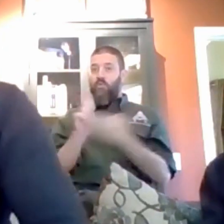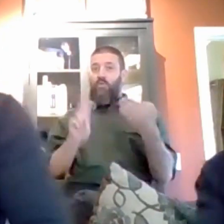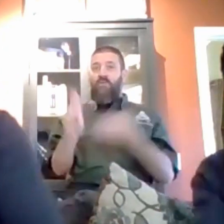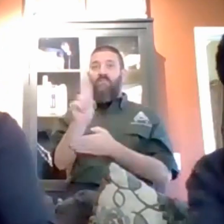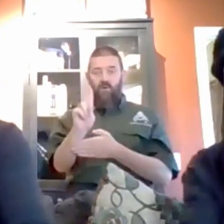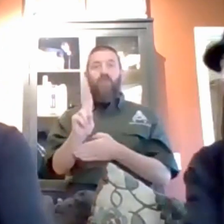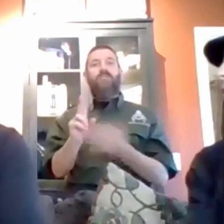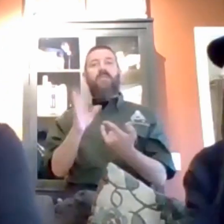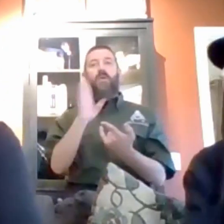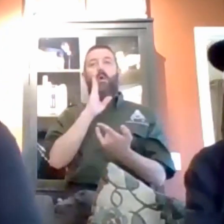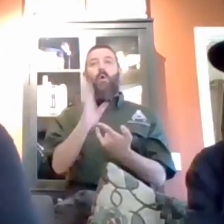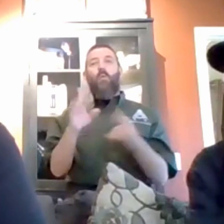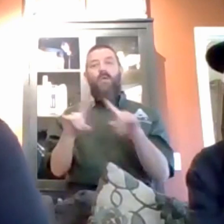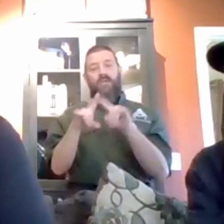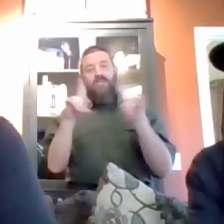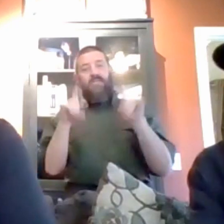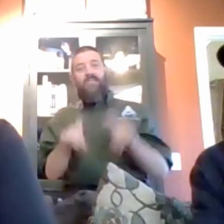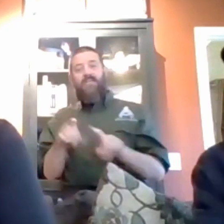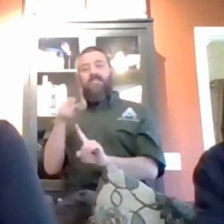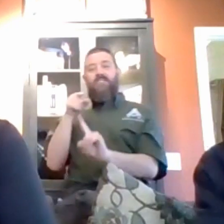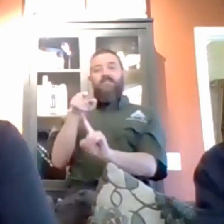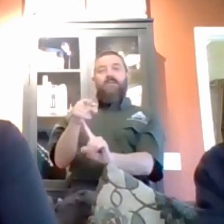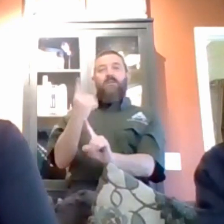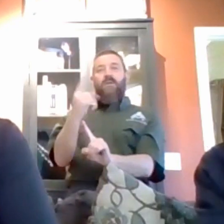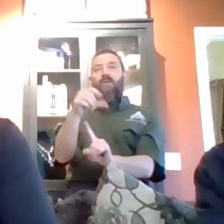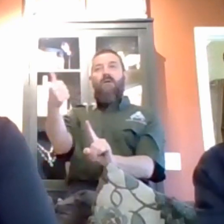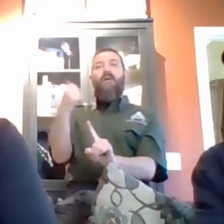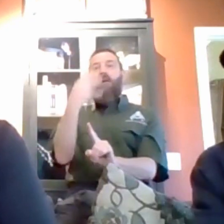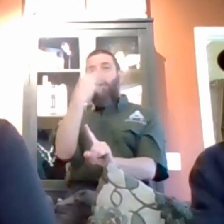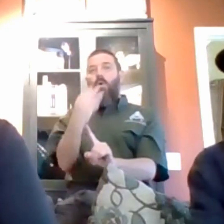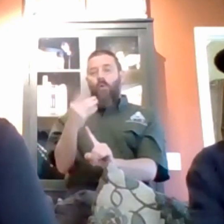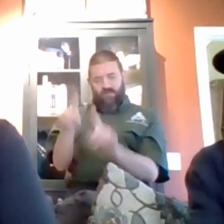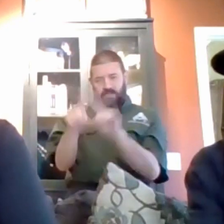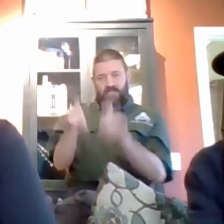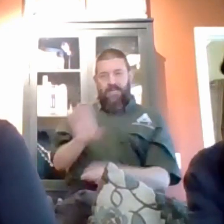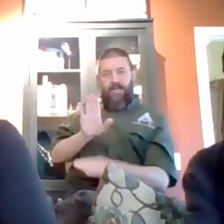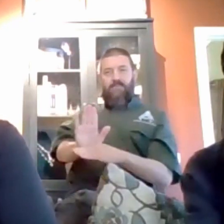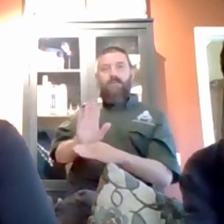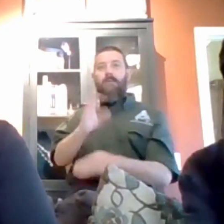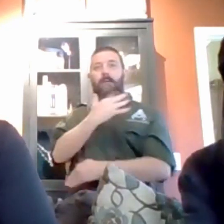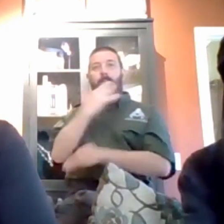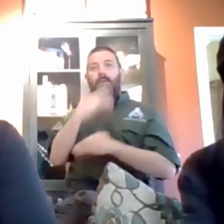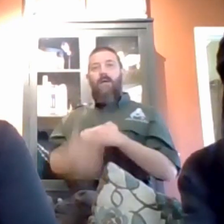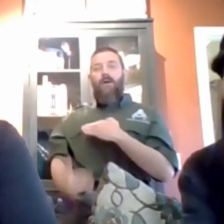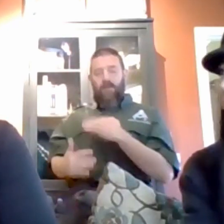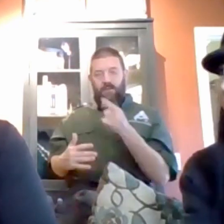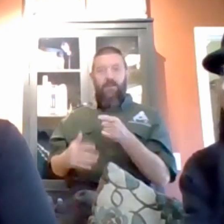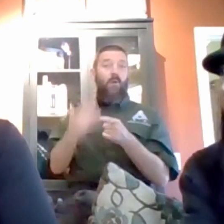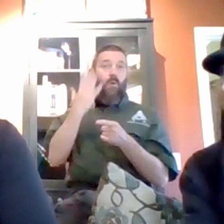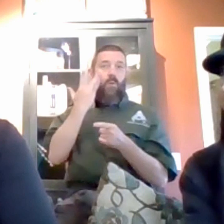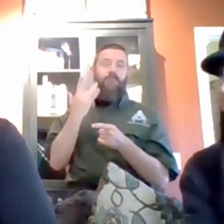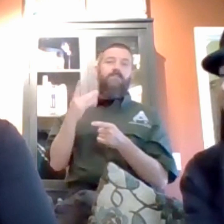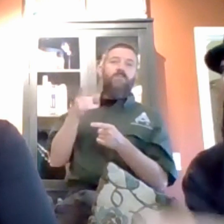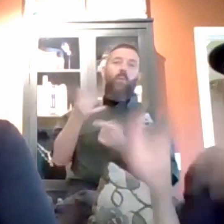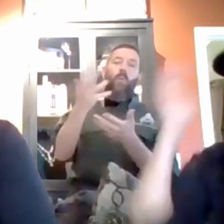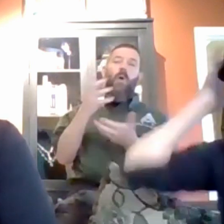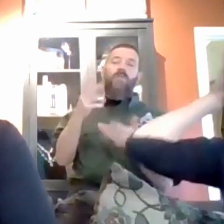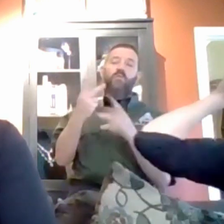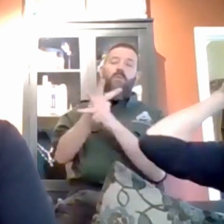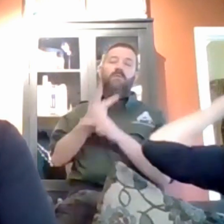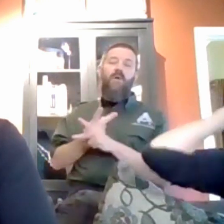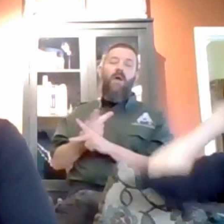she's actually going to take some blood from him because she's doing a study on wolf and coyote mix in the wild.